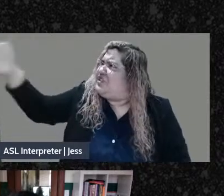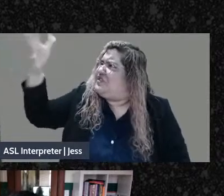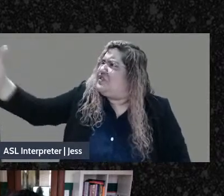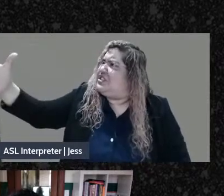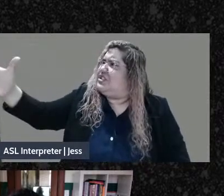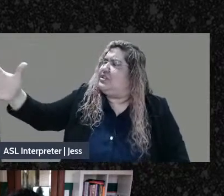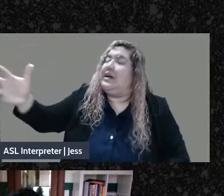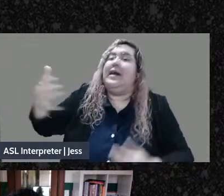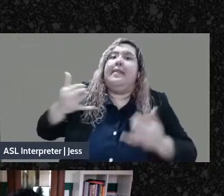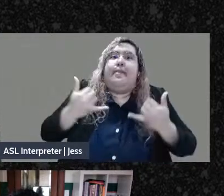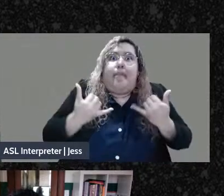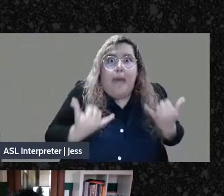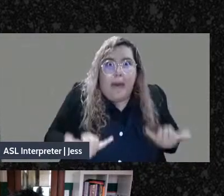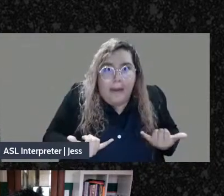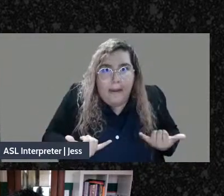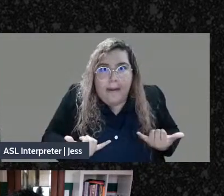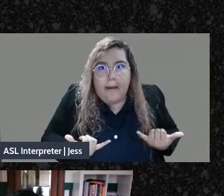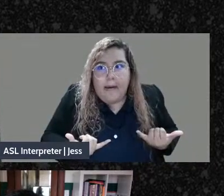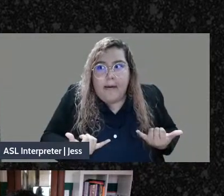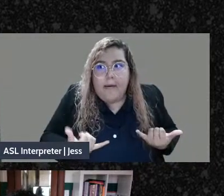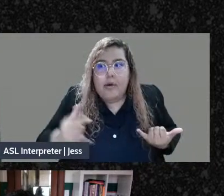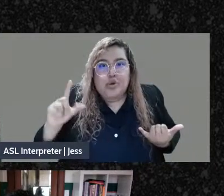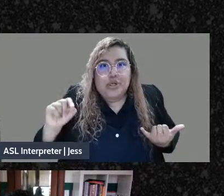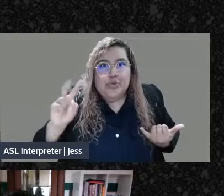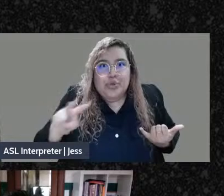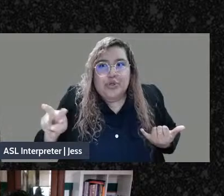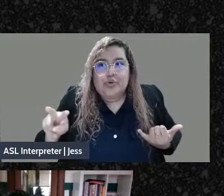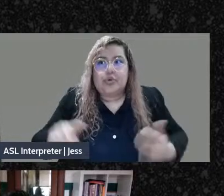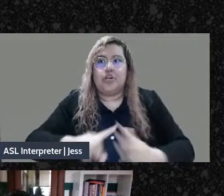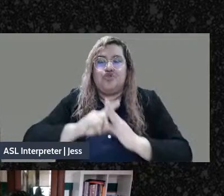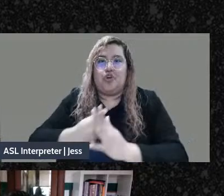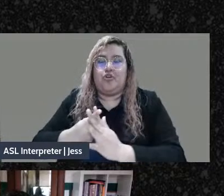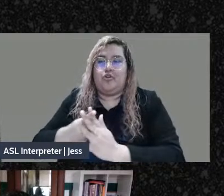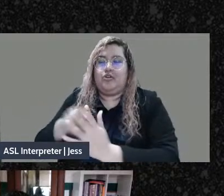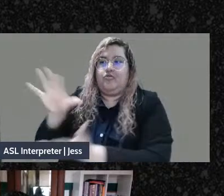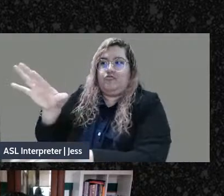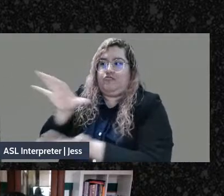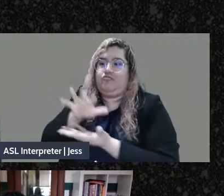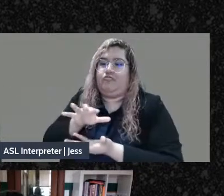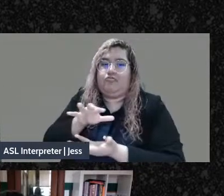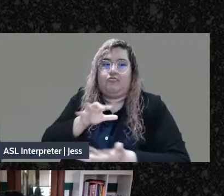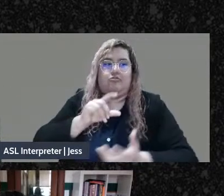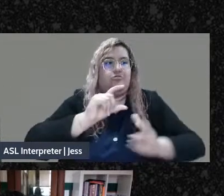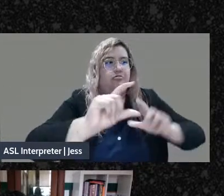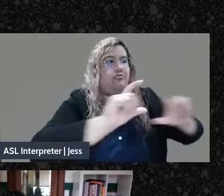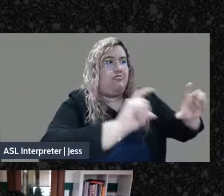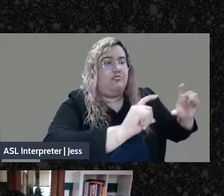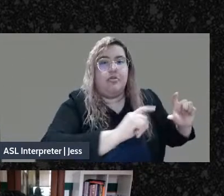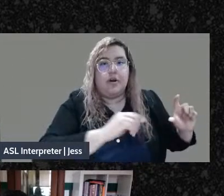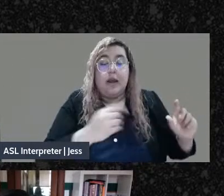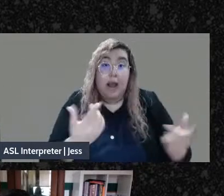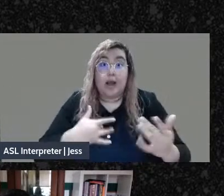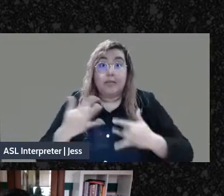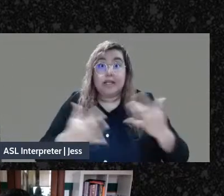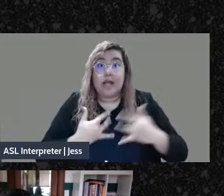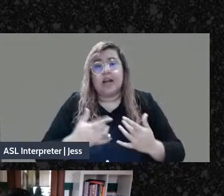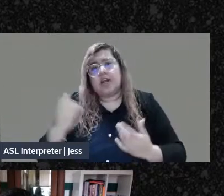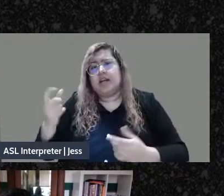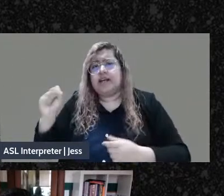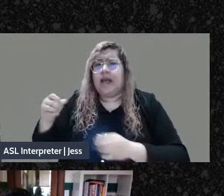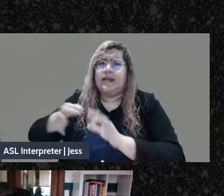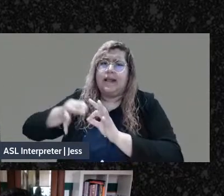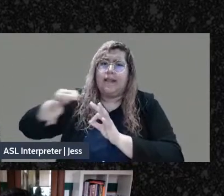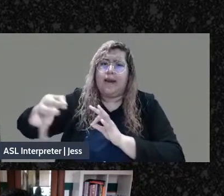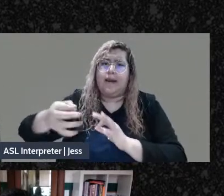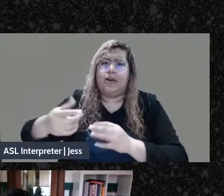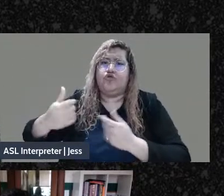maybe fingers crossed, at the point where it's going to get kicked off. But like, I'm very excited about it, despite the intense delays that have just been a fight to get this